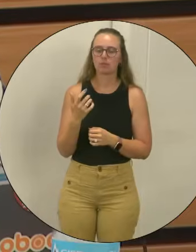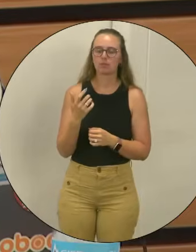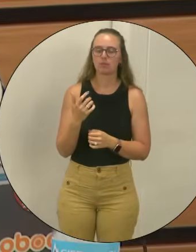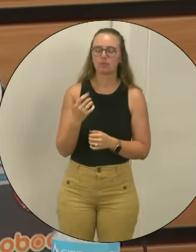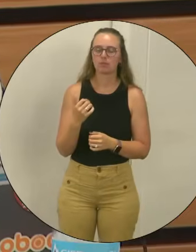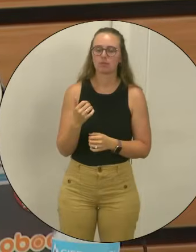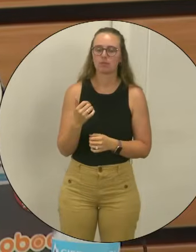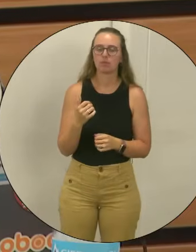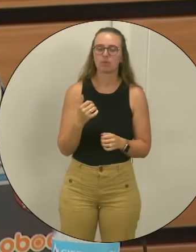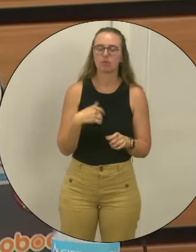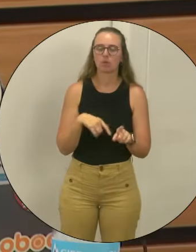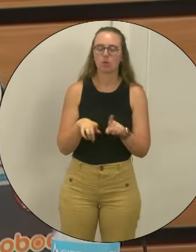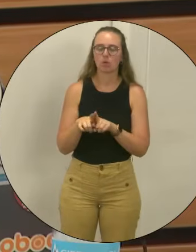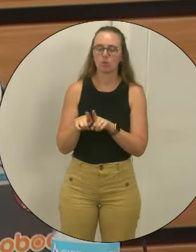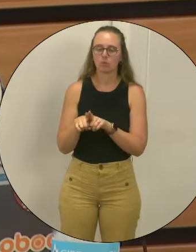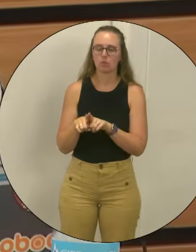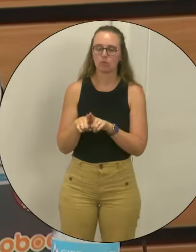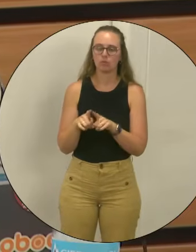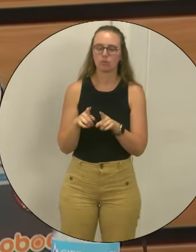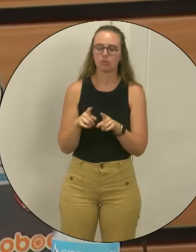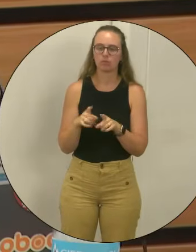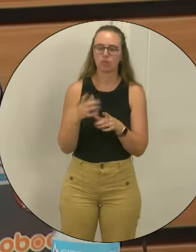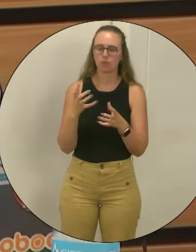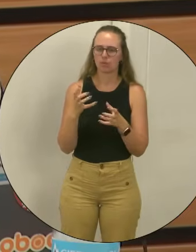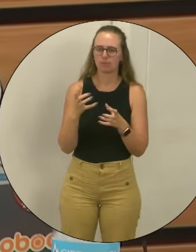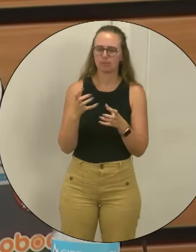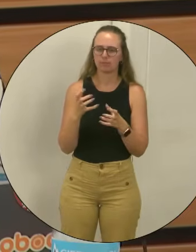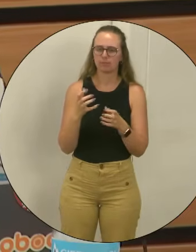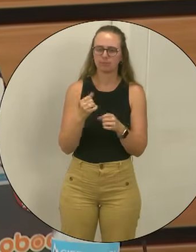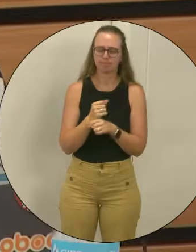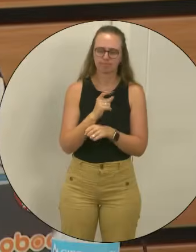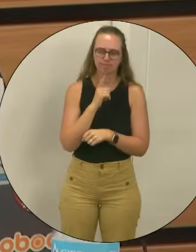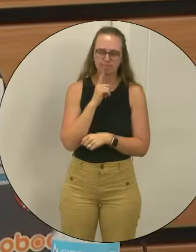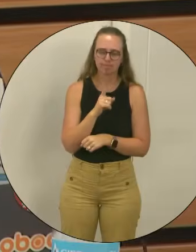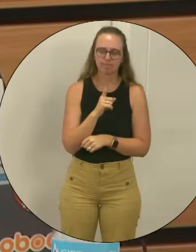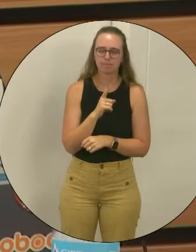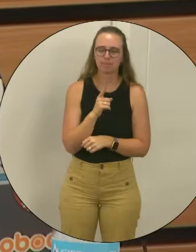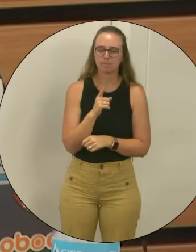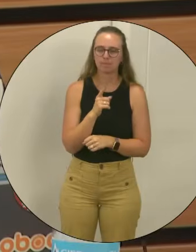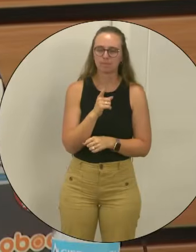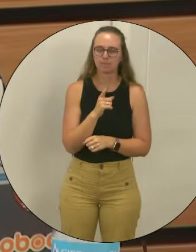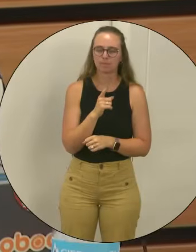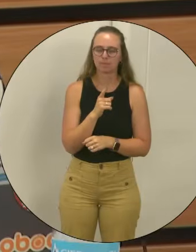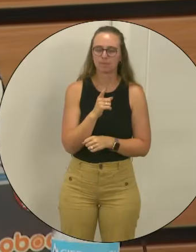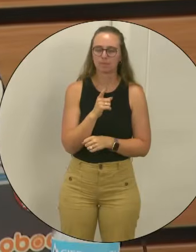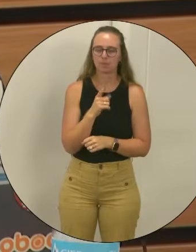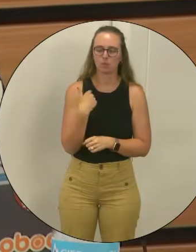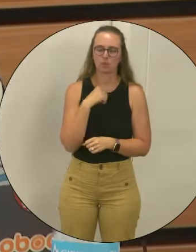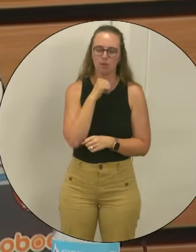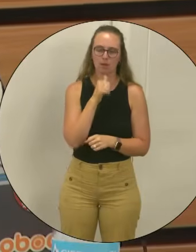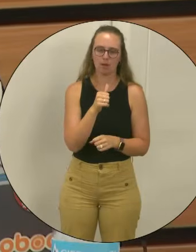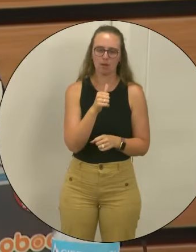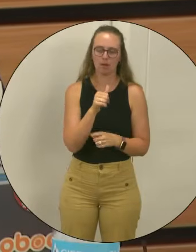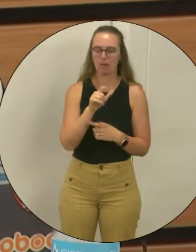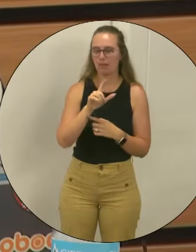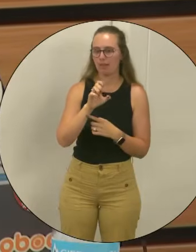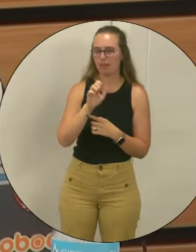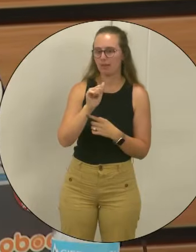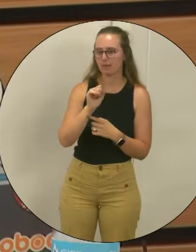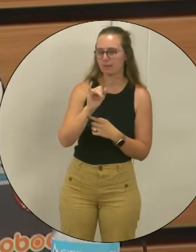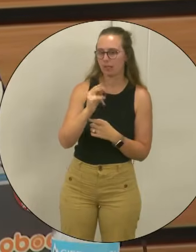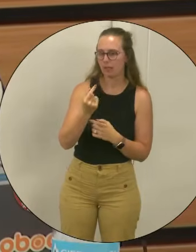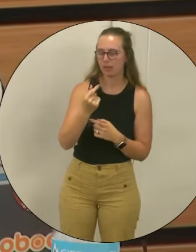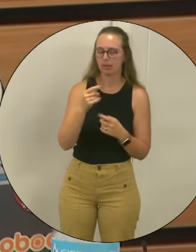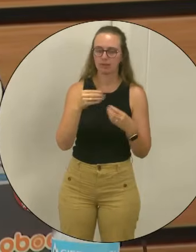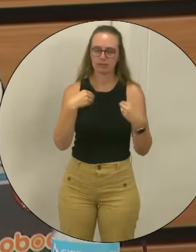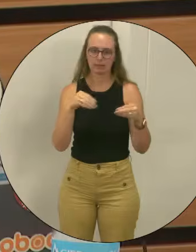And also just ensuring that that we're not leasing or selling